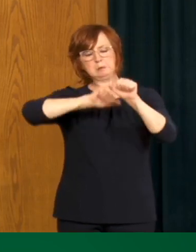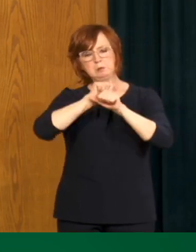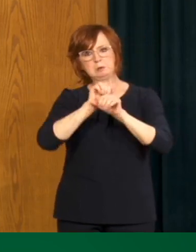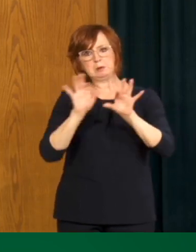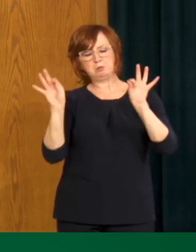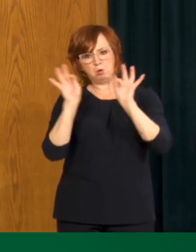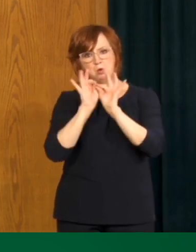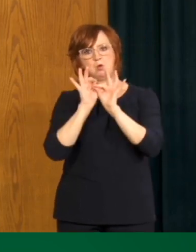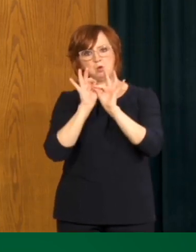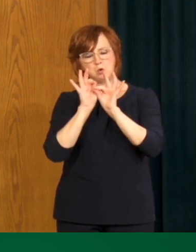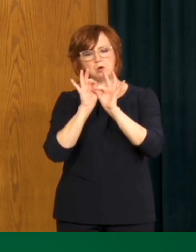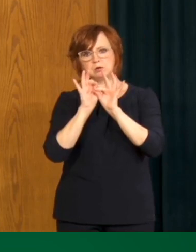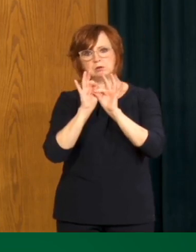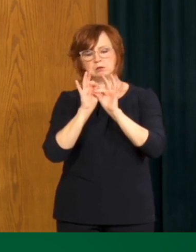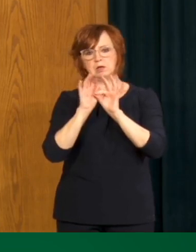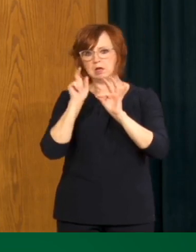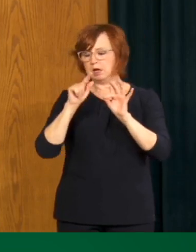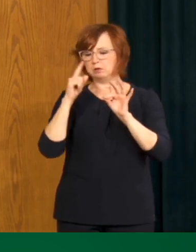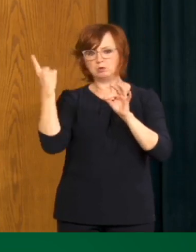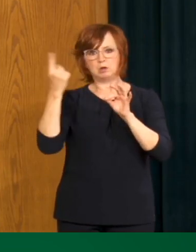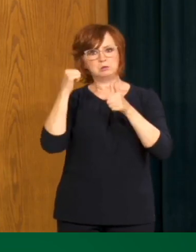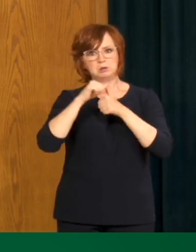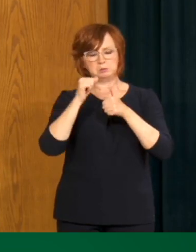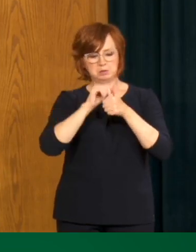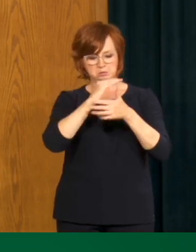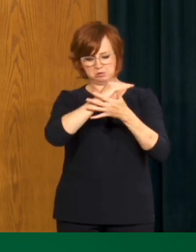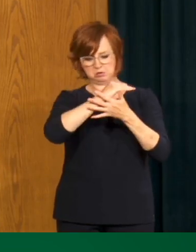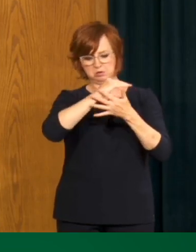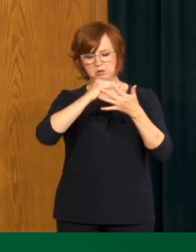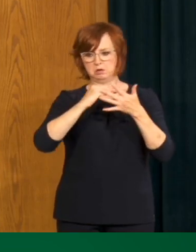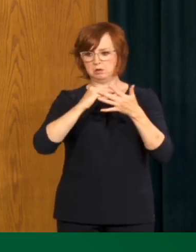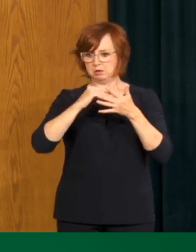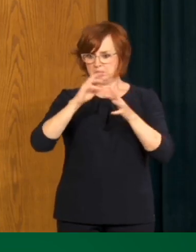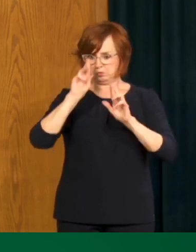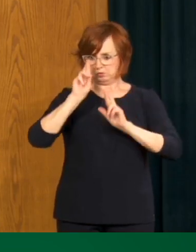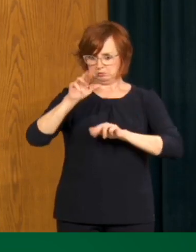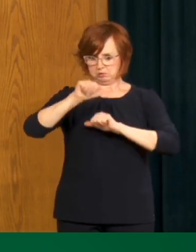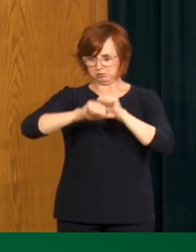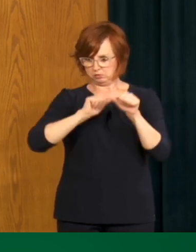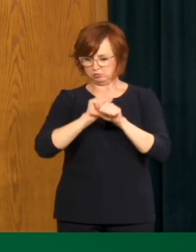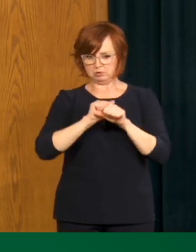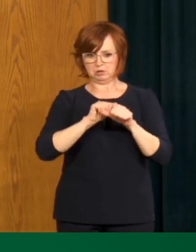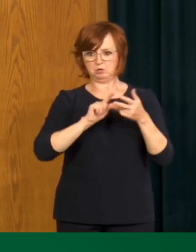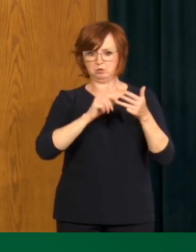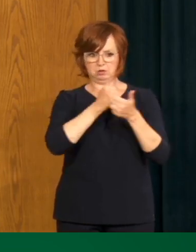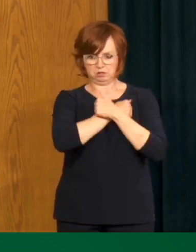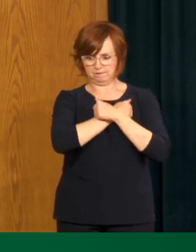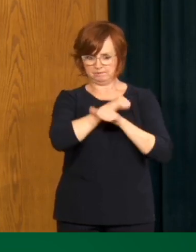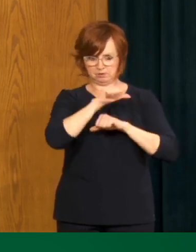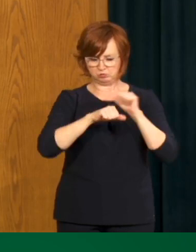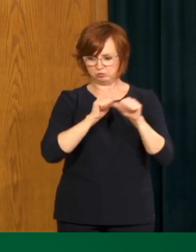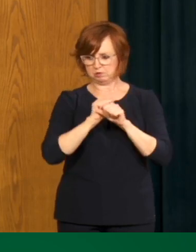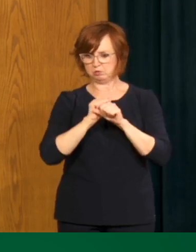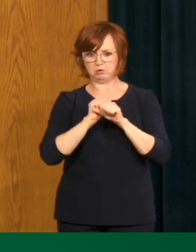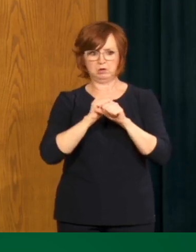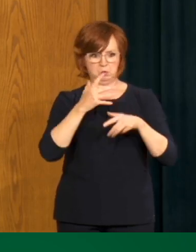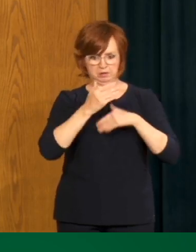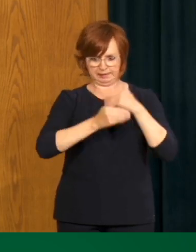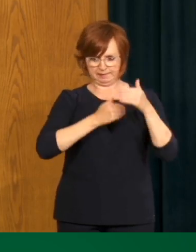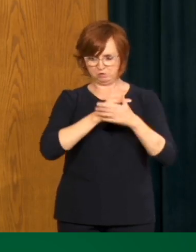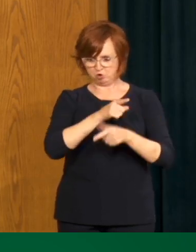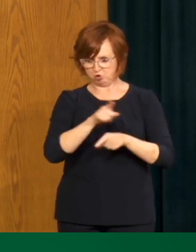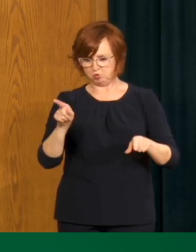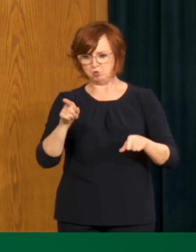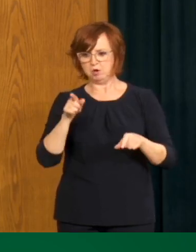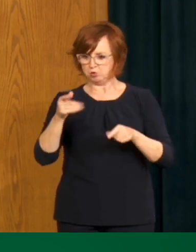need to always remember to treat one another with the same respect, the same dignity, and the same love and caring that we expect to be treated in